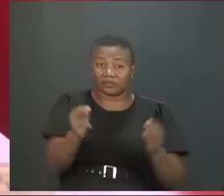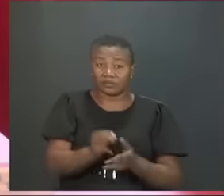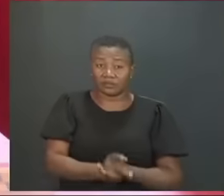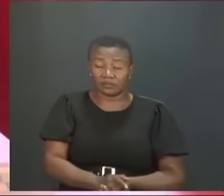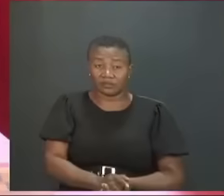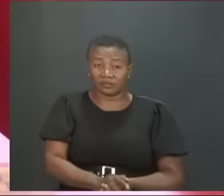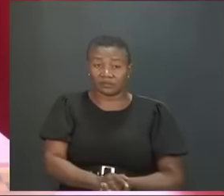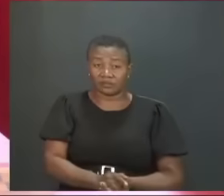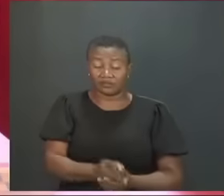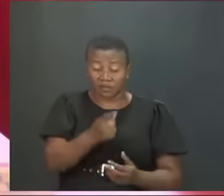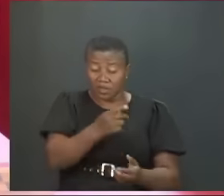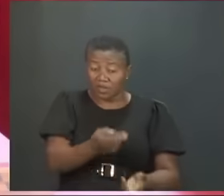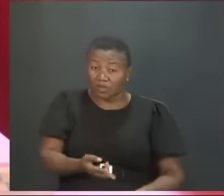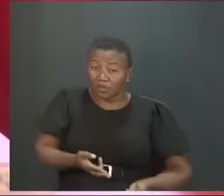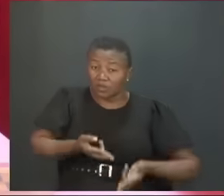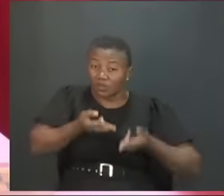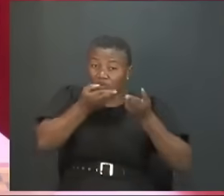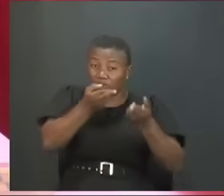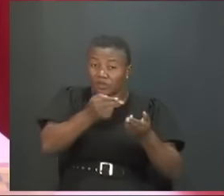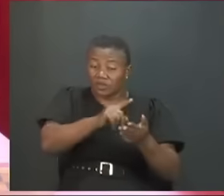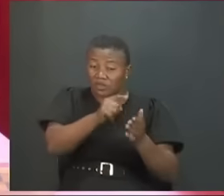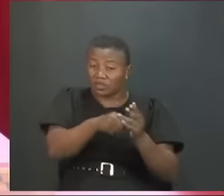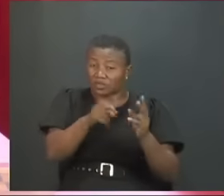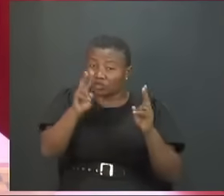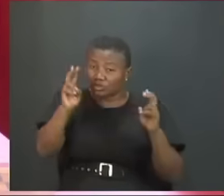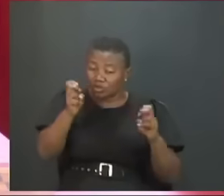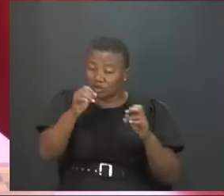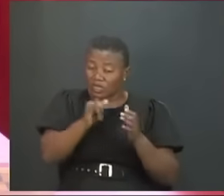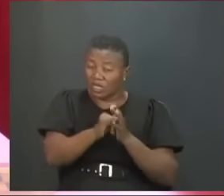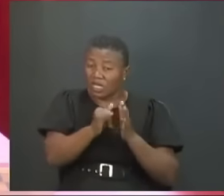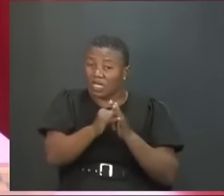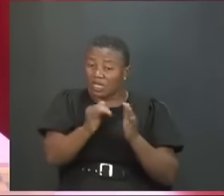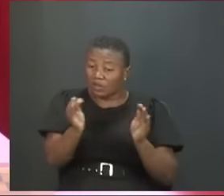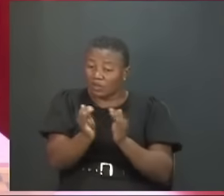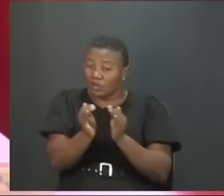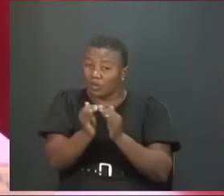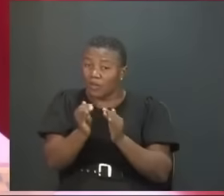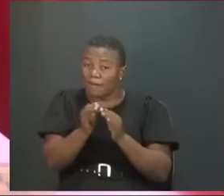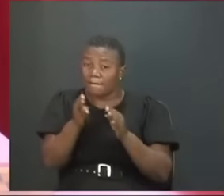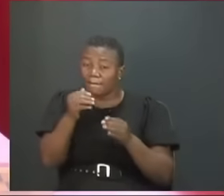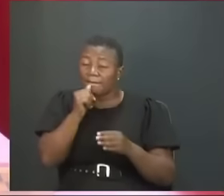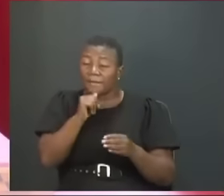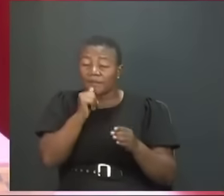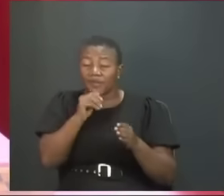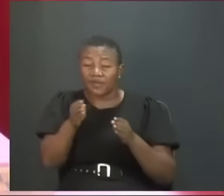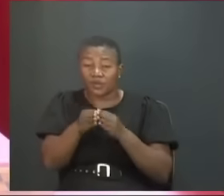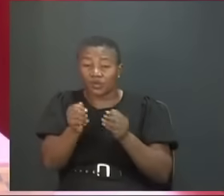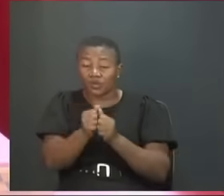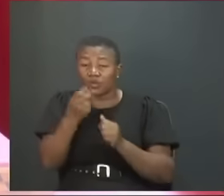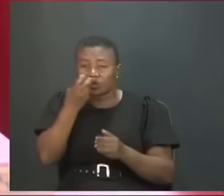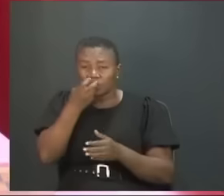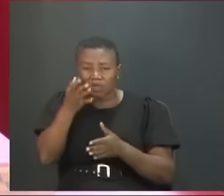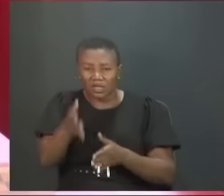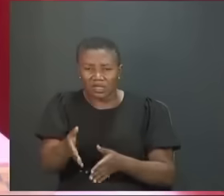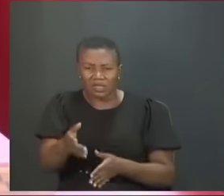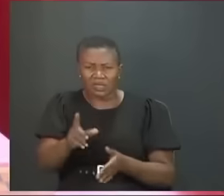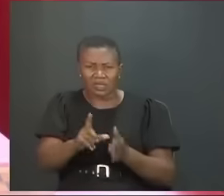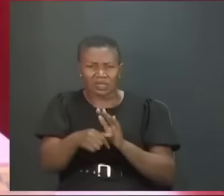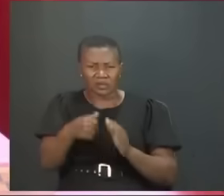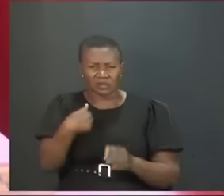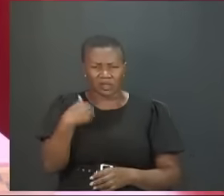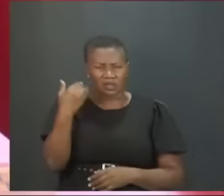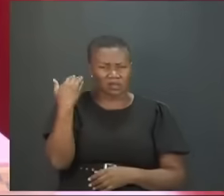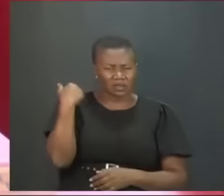He raised it at conclave, and I reminded him that